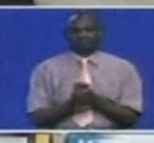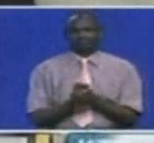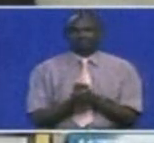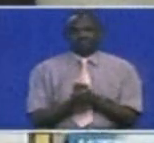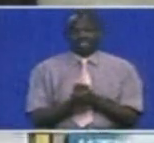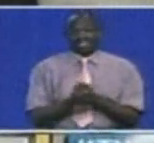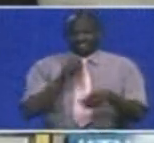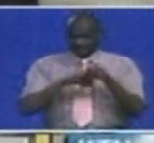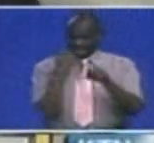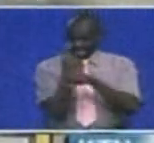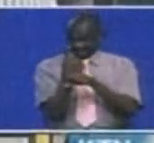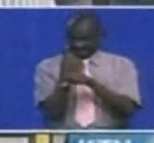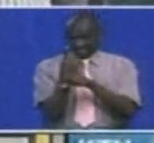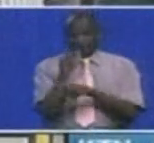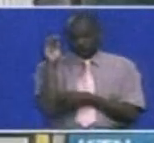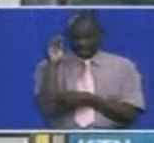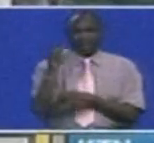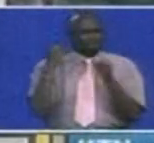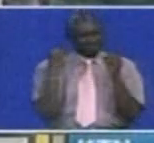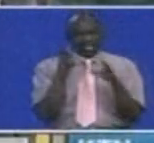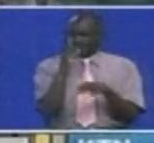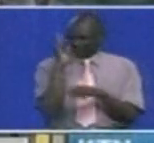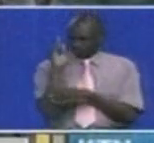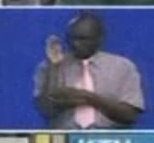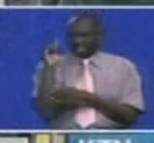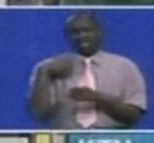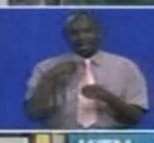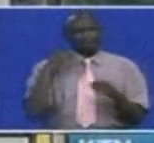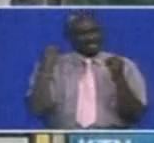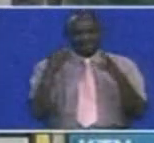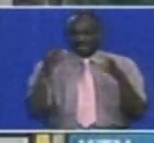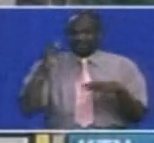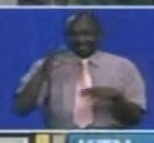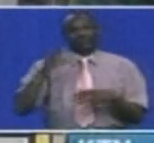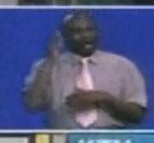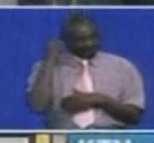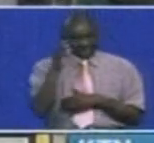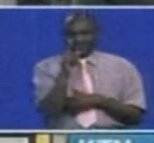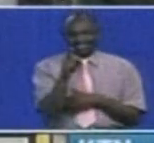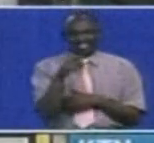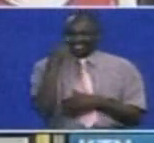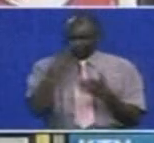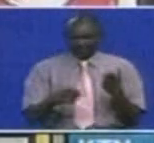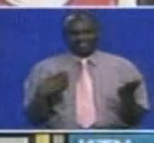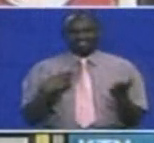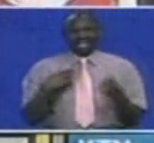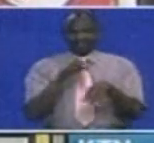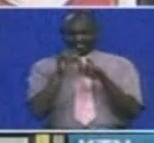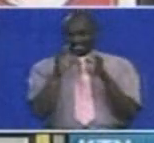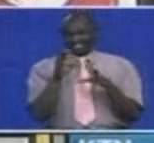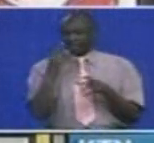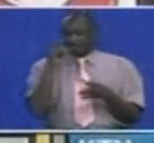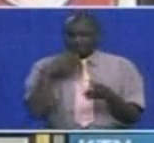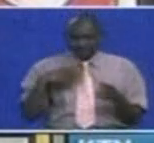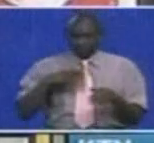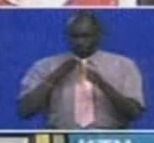By 11 a.m., the news had reached most matatu operators, and perhaps none were more affected than those who were queuing